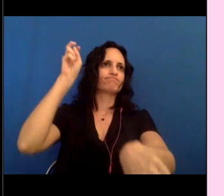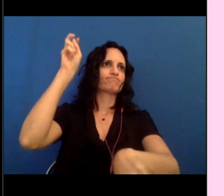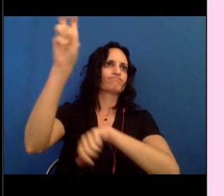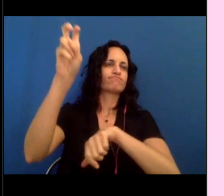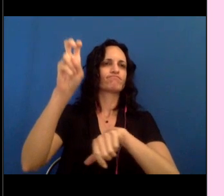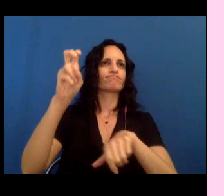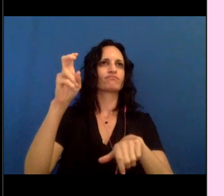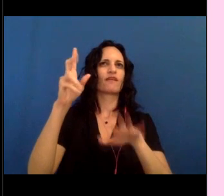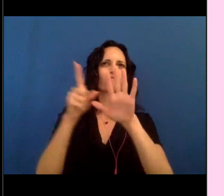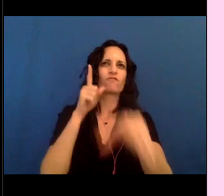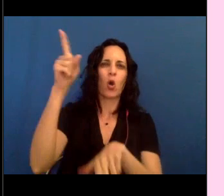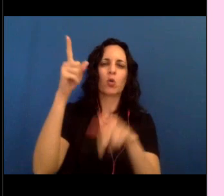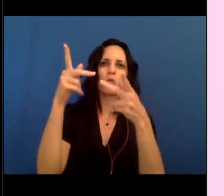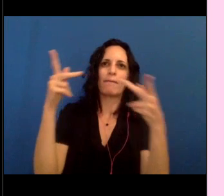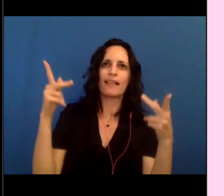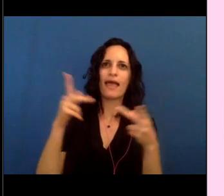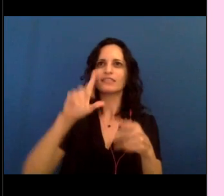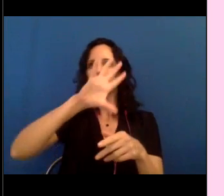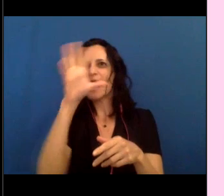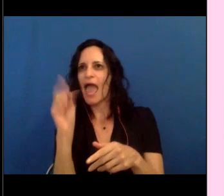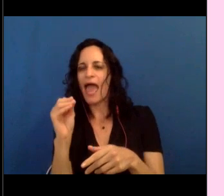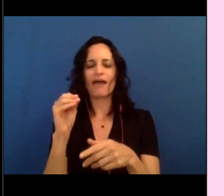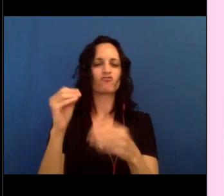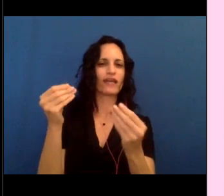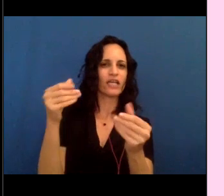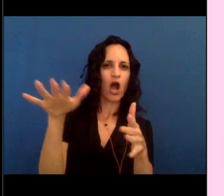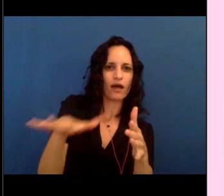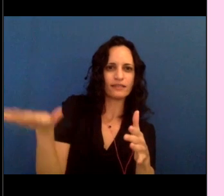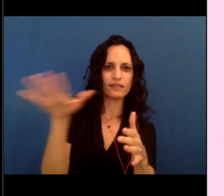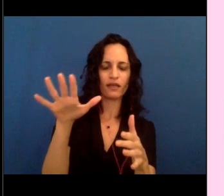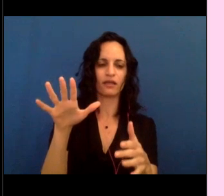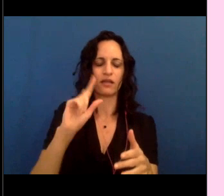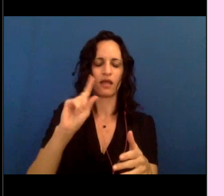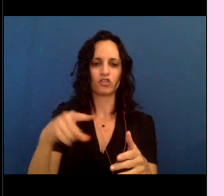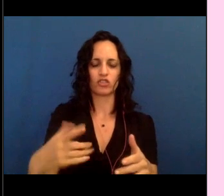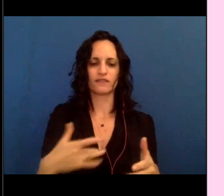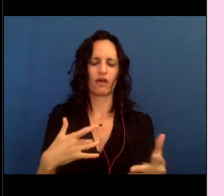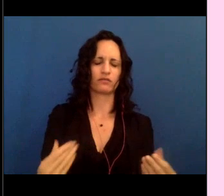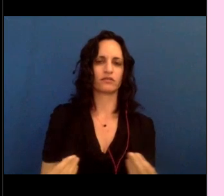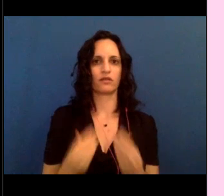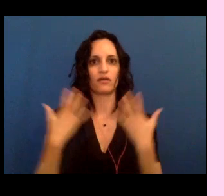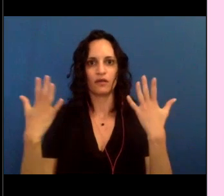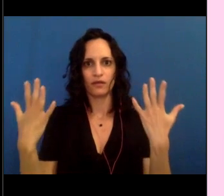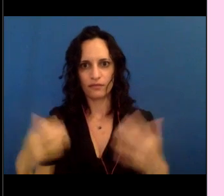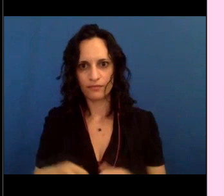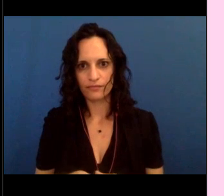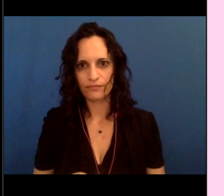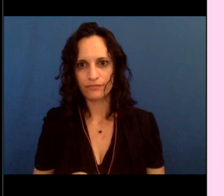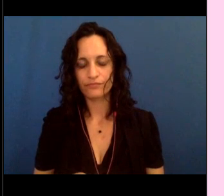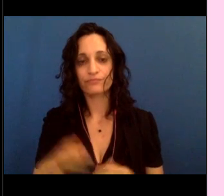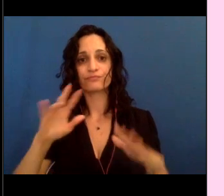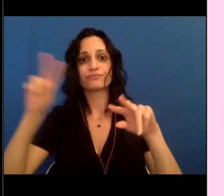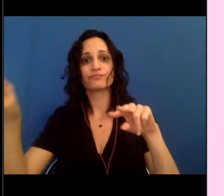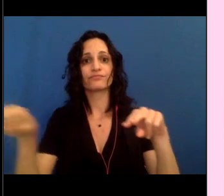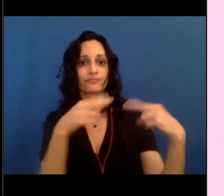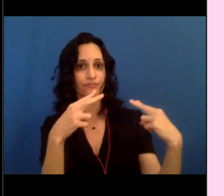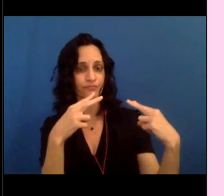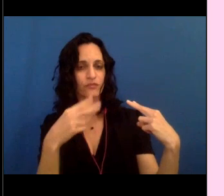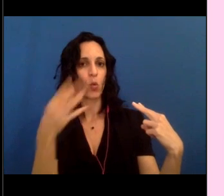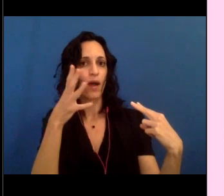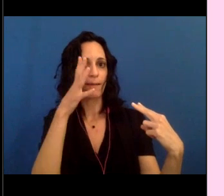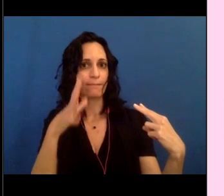really kind of set her senses ablaze. And she turns to her companion who says,